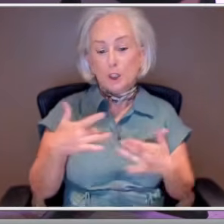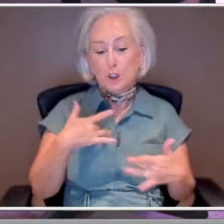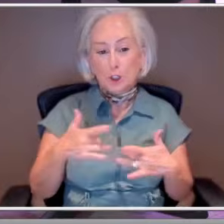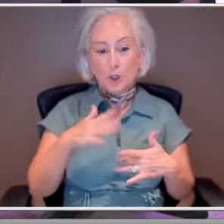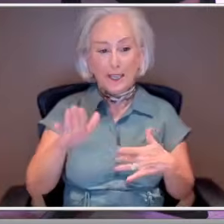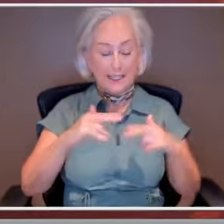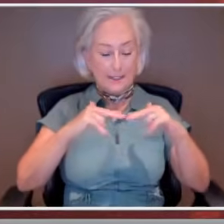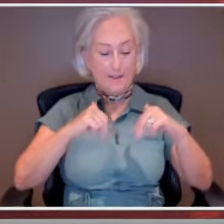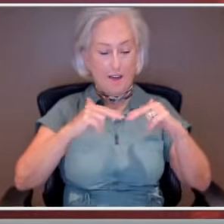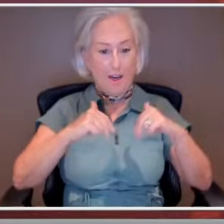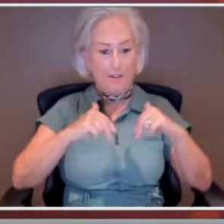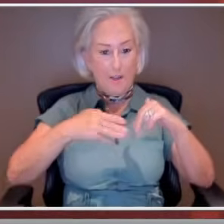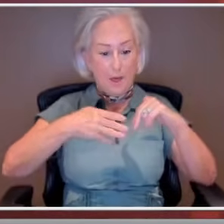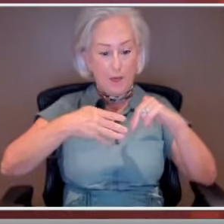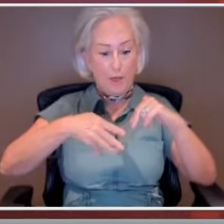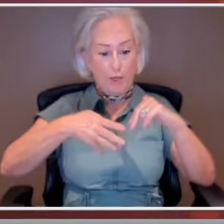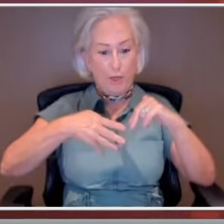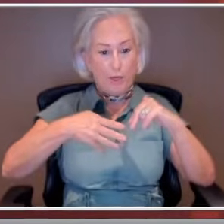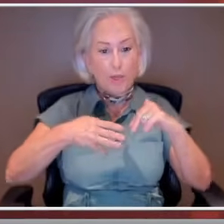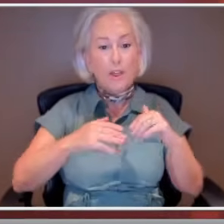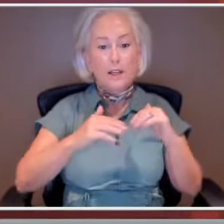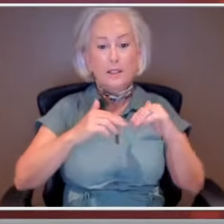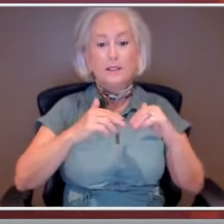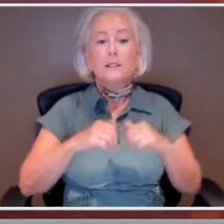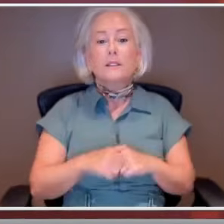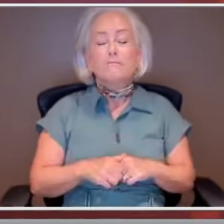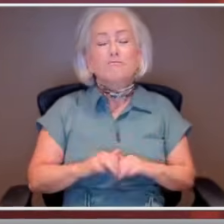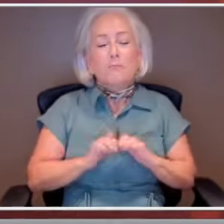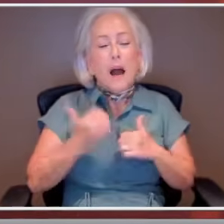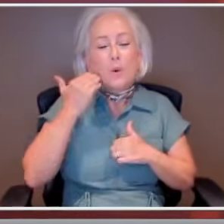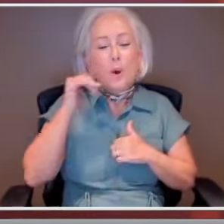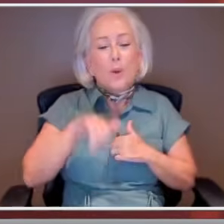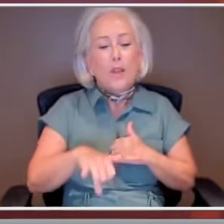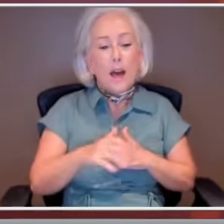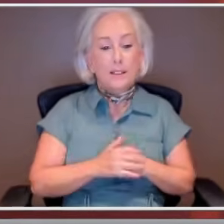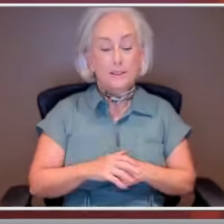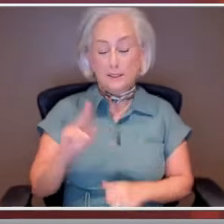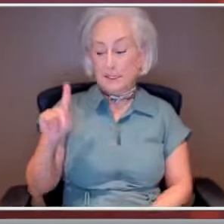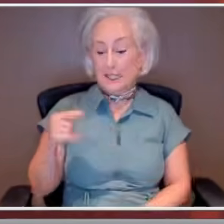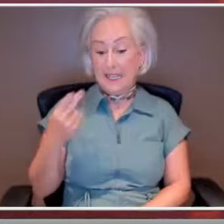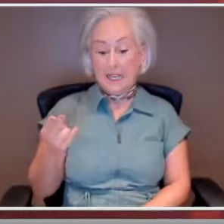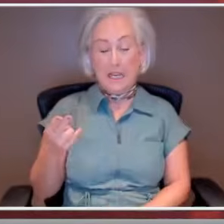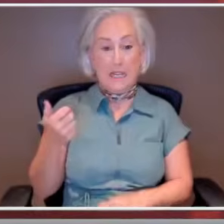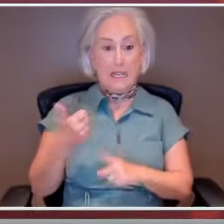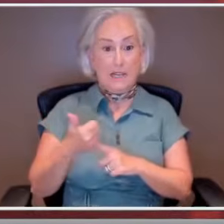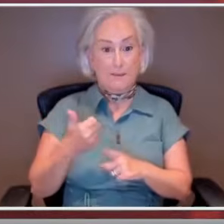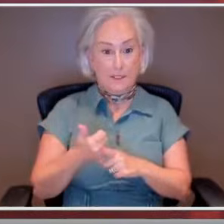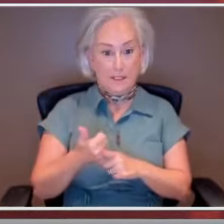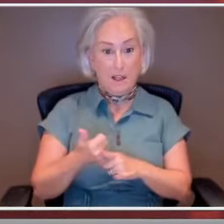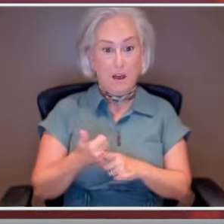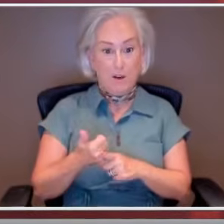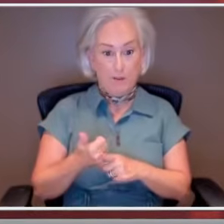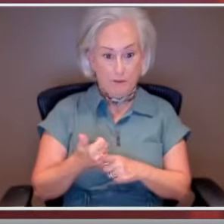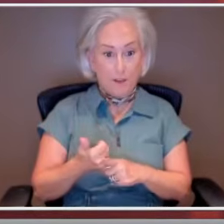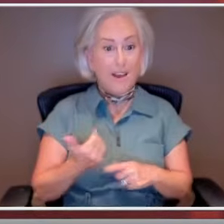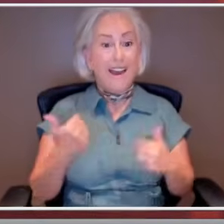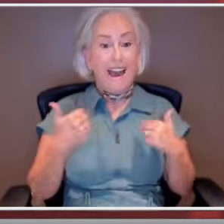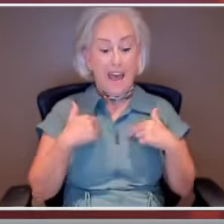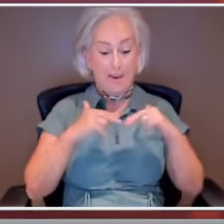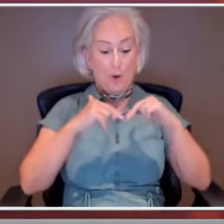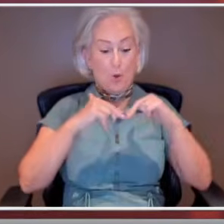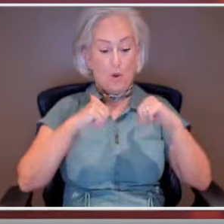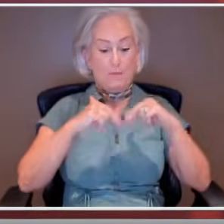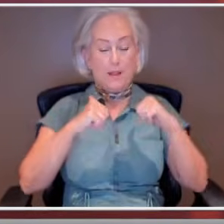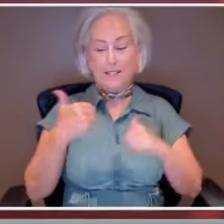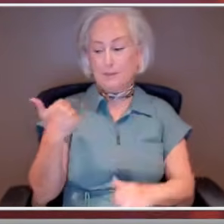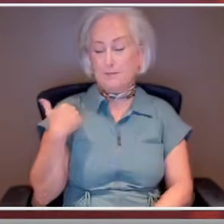happening? Sure. Well, so Keith had actually already had a pulmonary valve replacement in 2014, as I think you